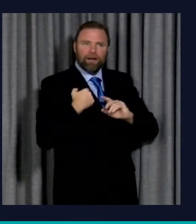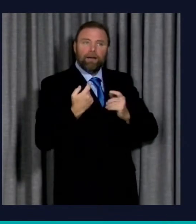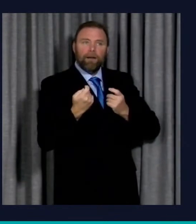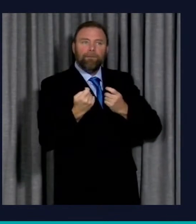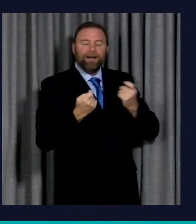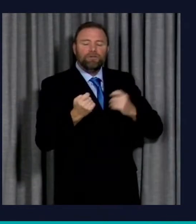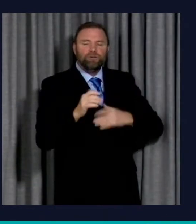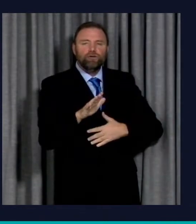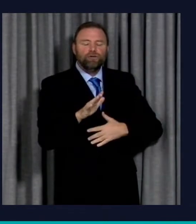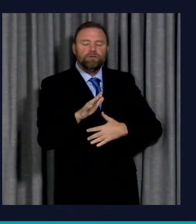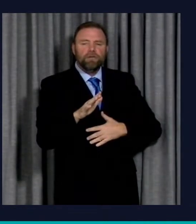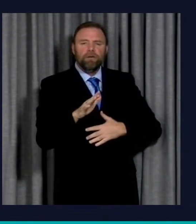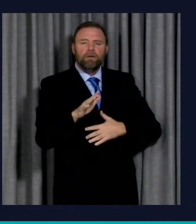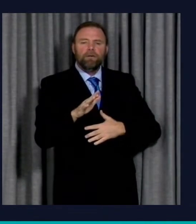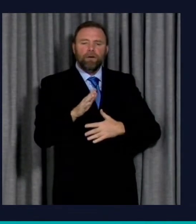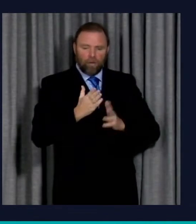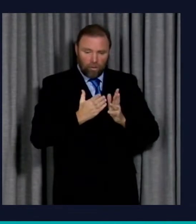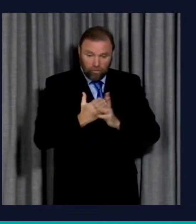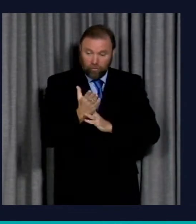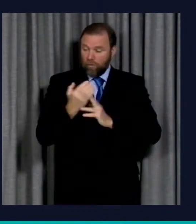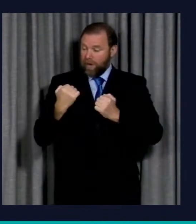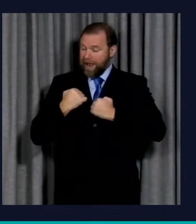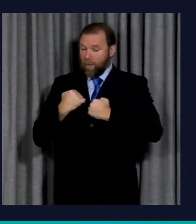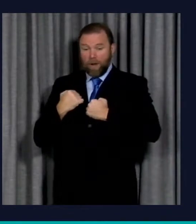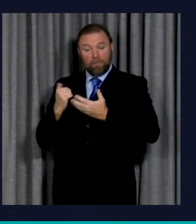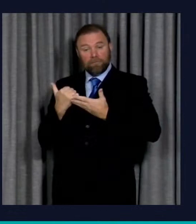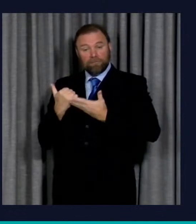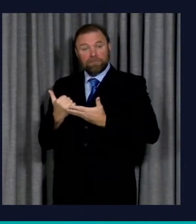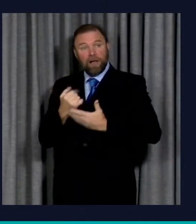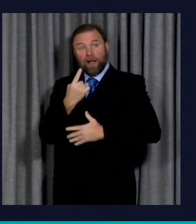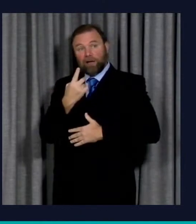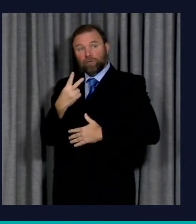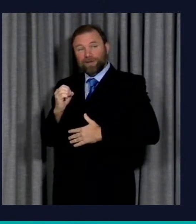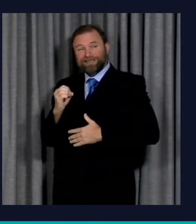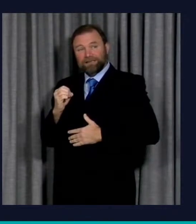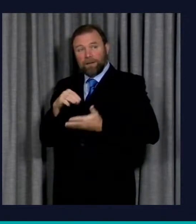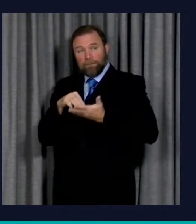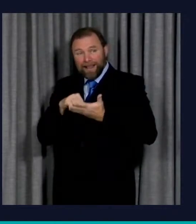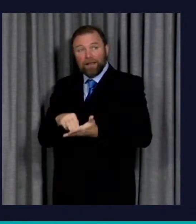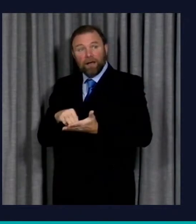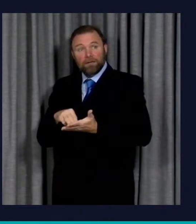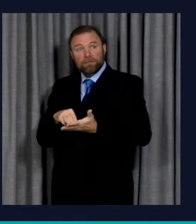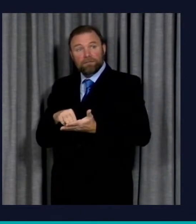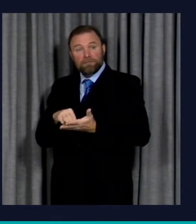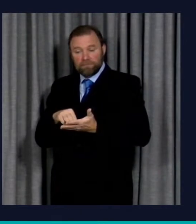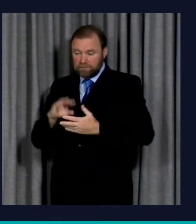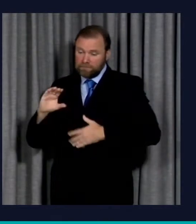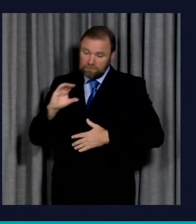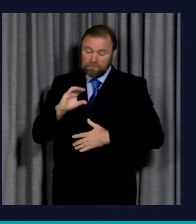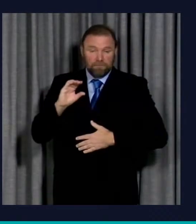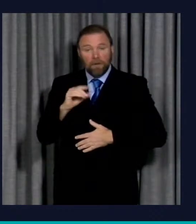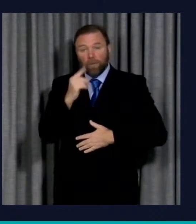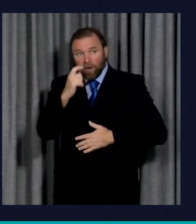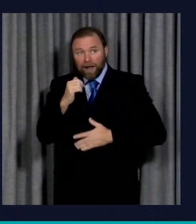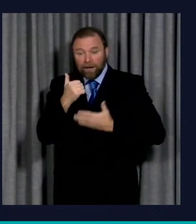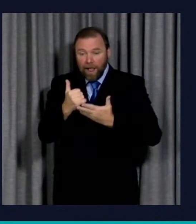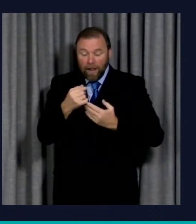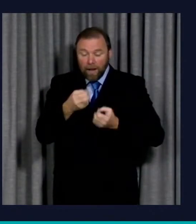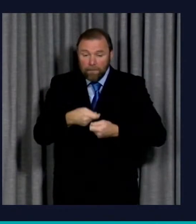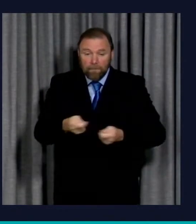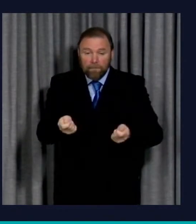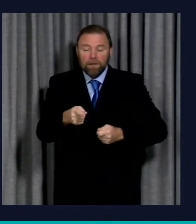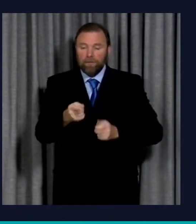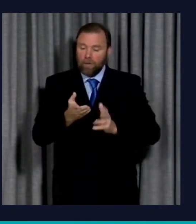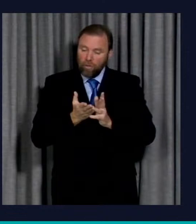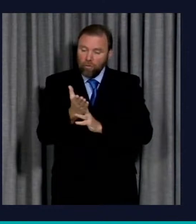managed through the help that we will provide, the £120 million of new money that will be available for the month